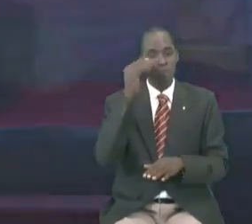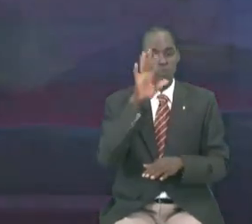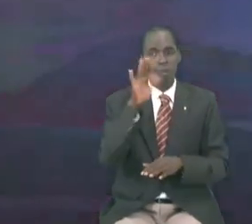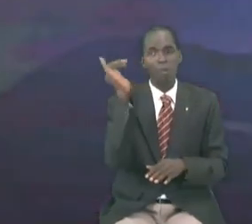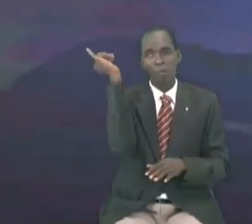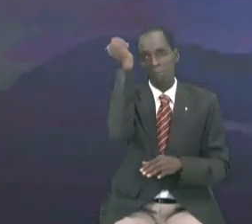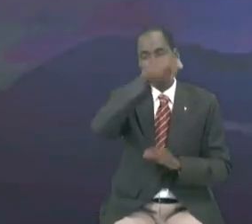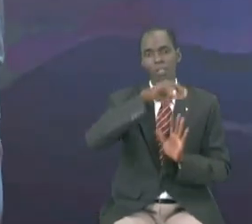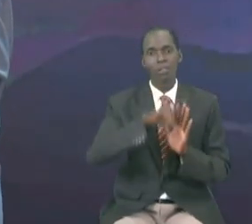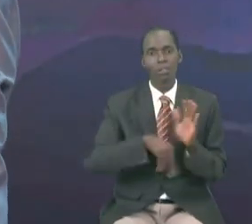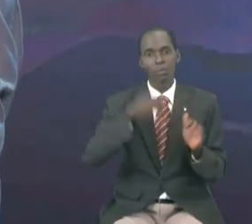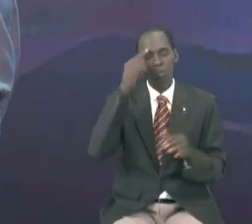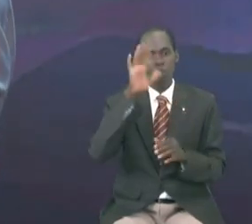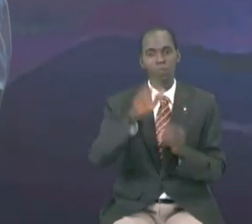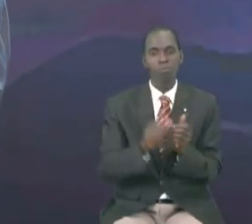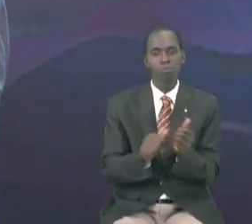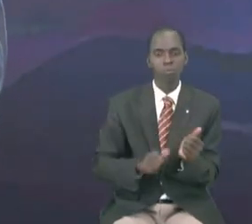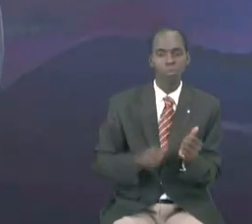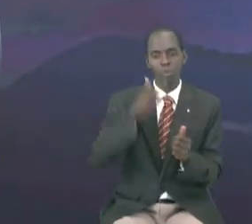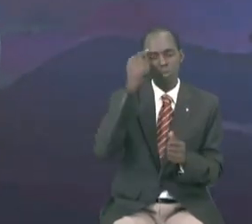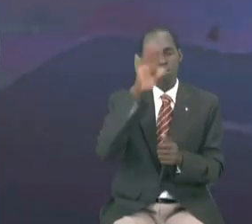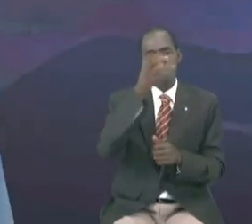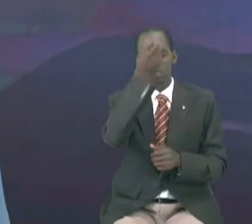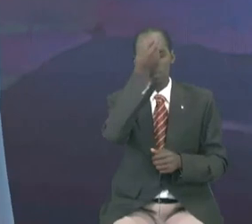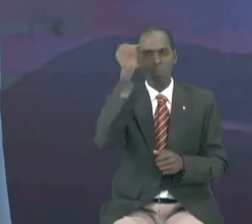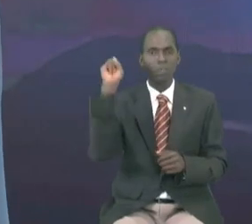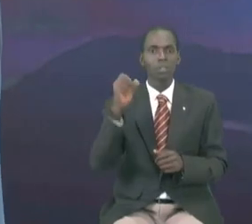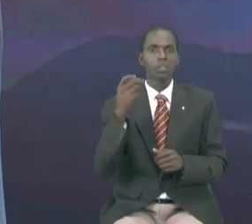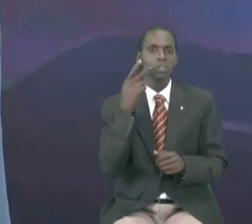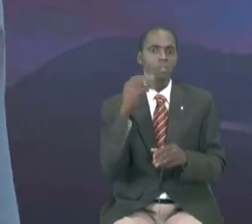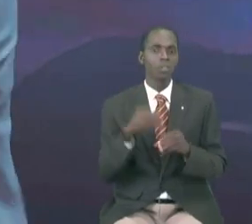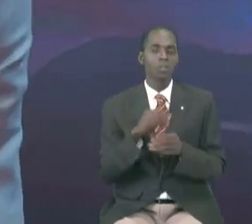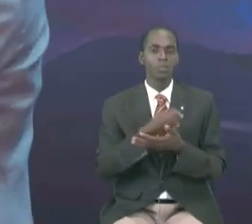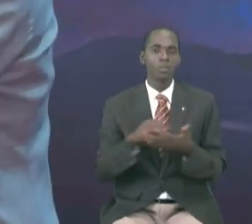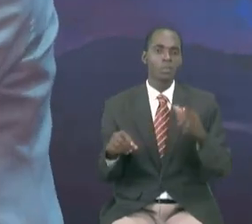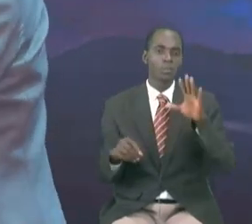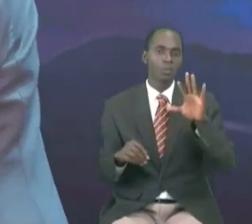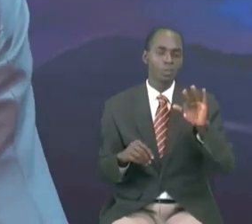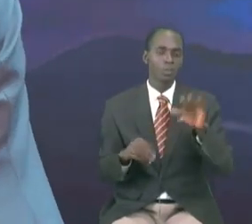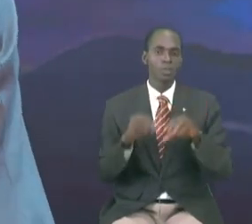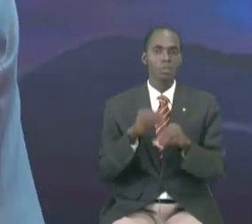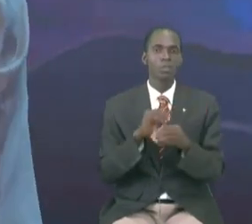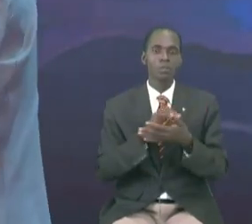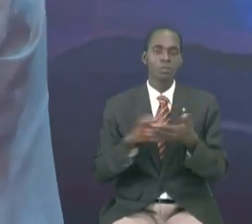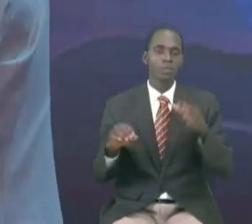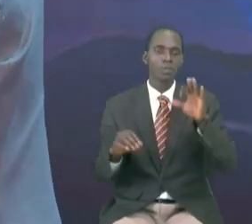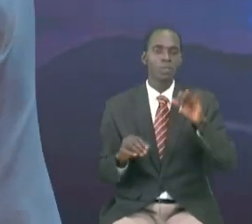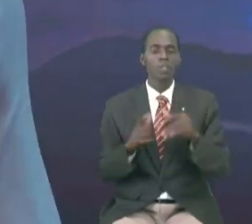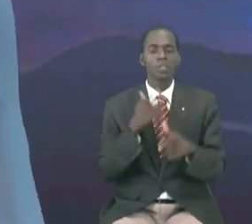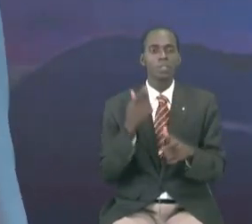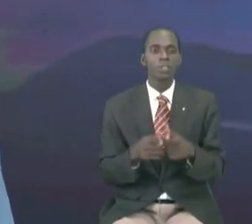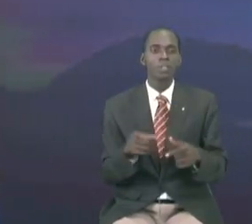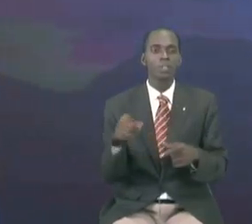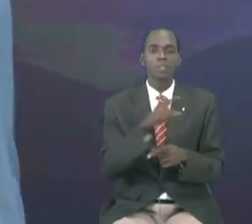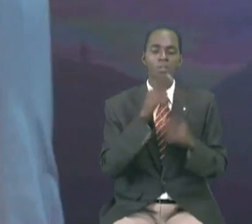verse 19. Then they cry unto the Lord in their trouble, and he saveth them